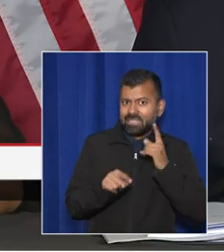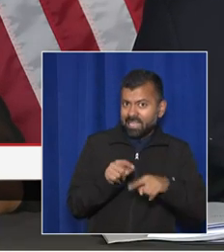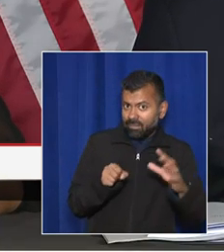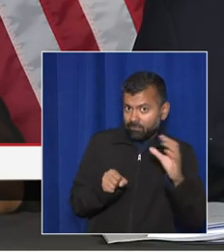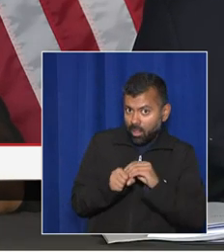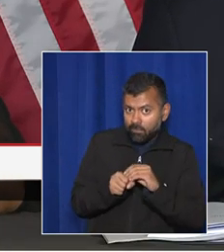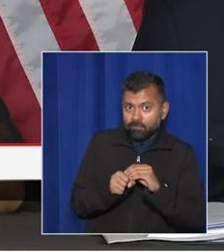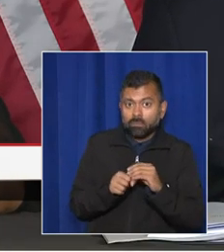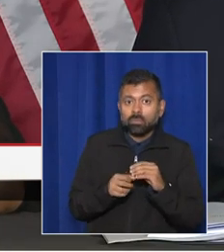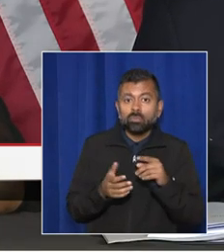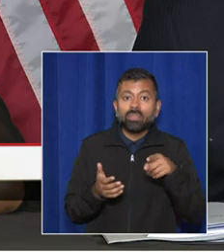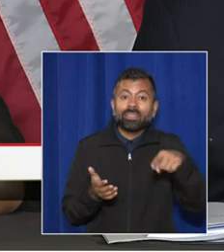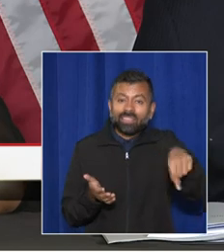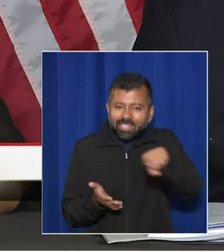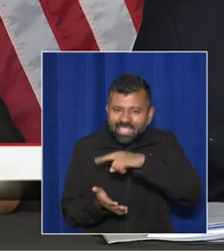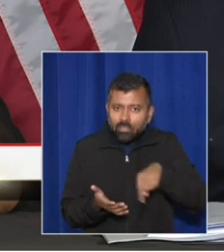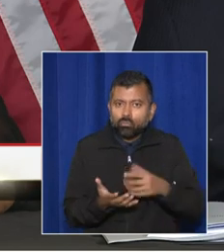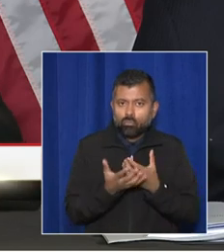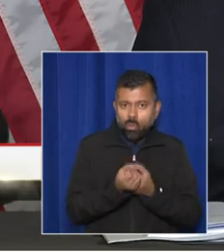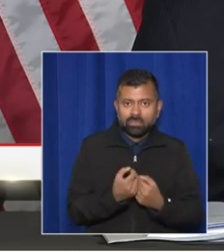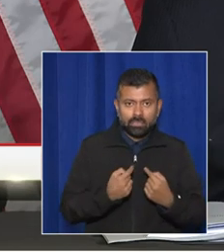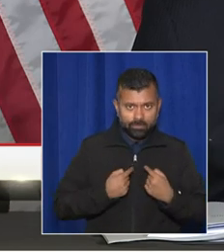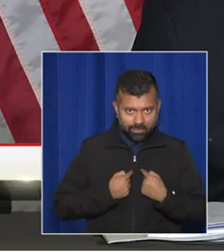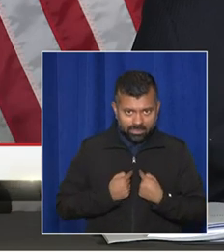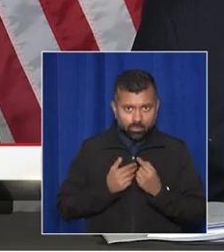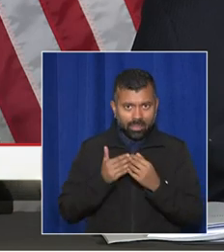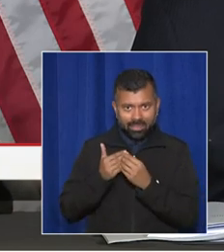them. So while I